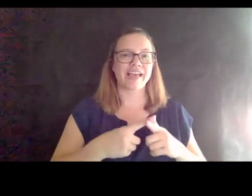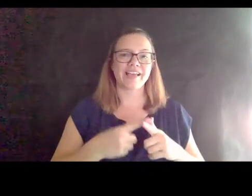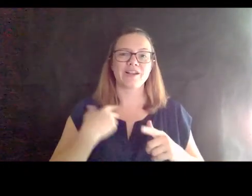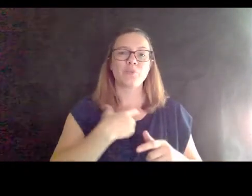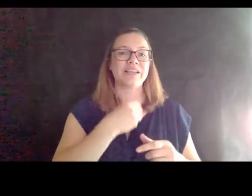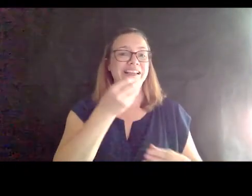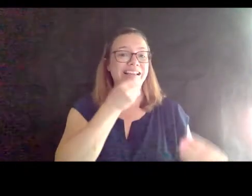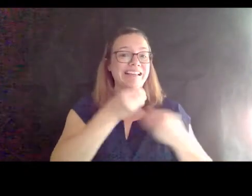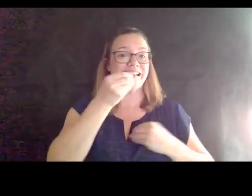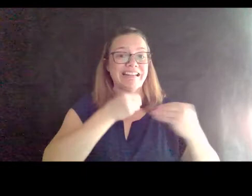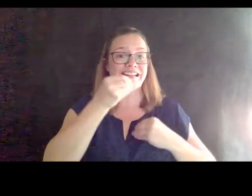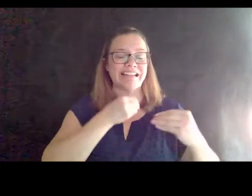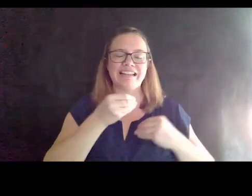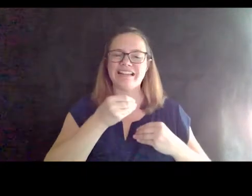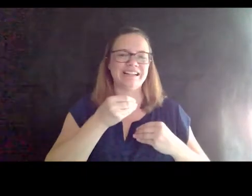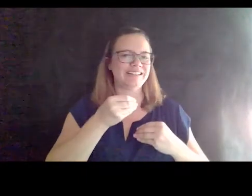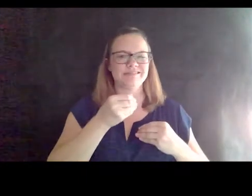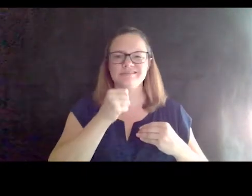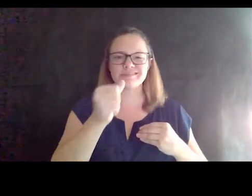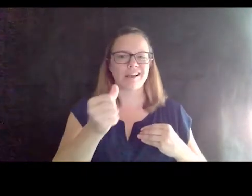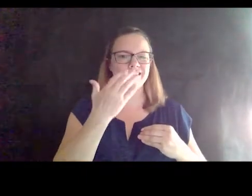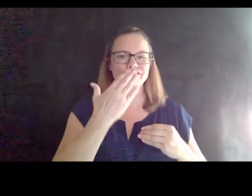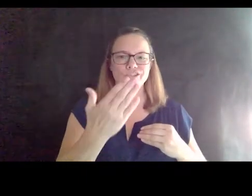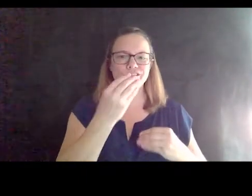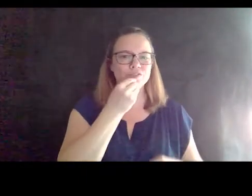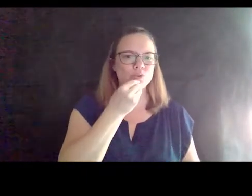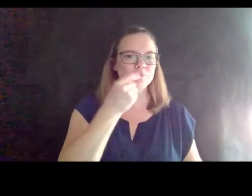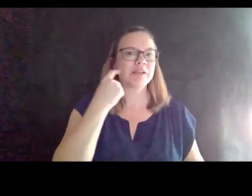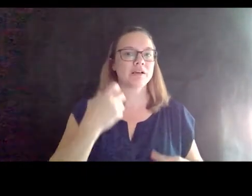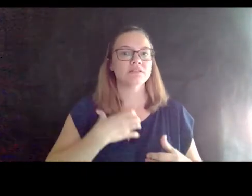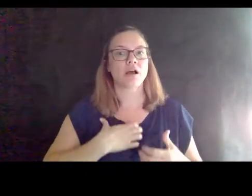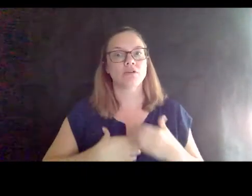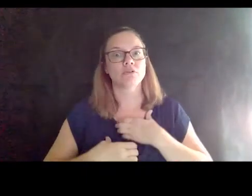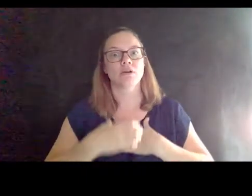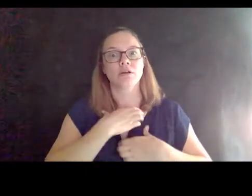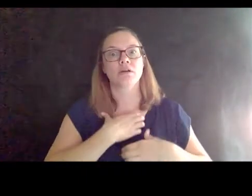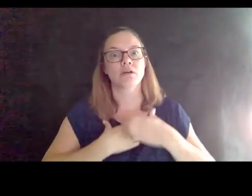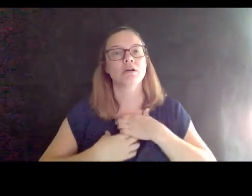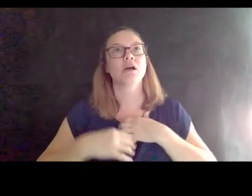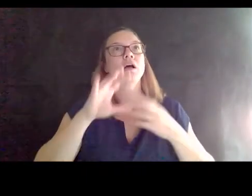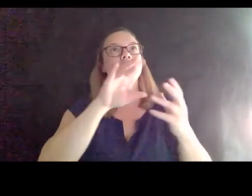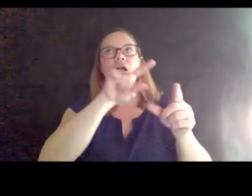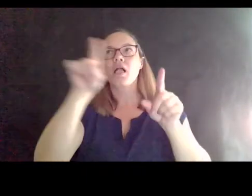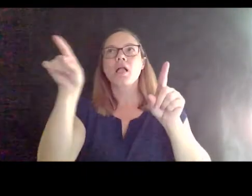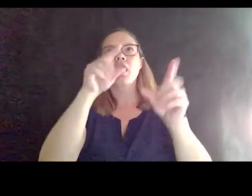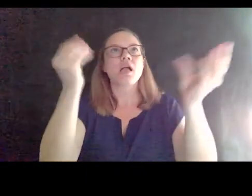make poor food choices because we we feel so hungry and we start to have those cravings.